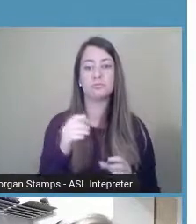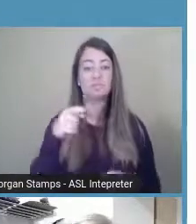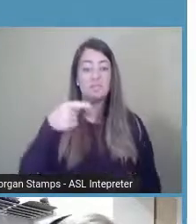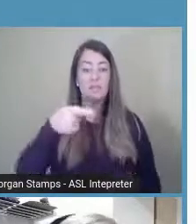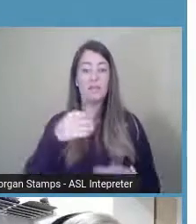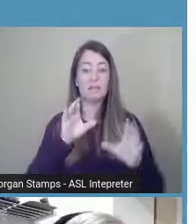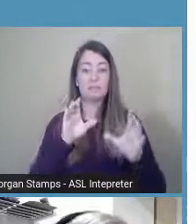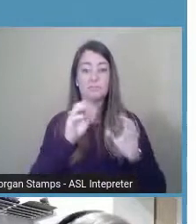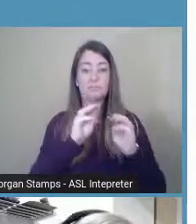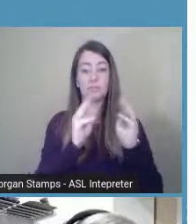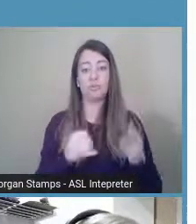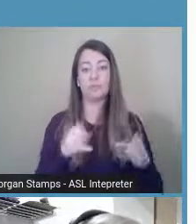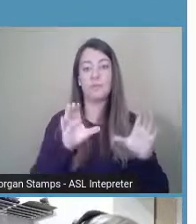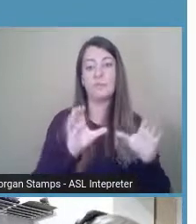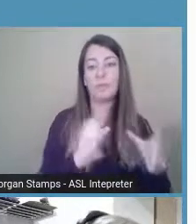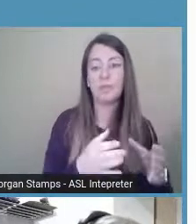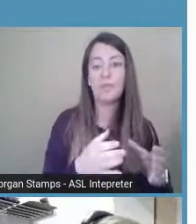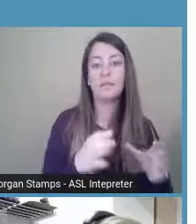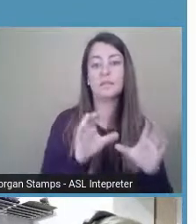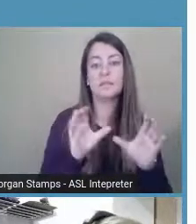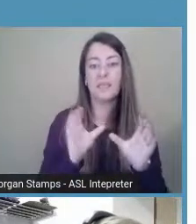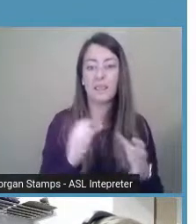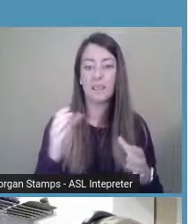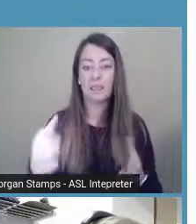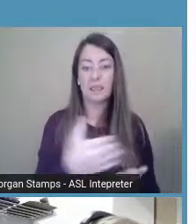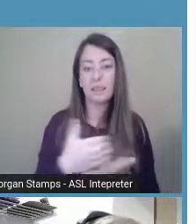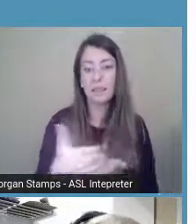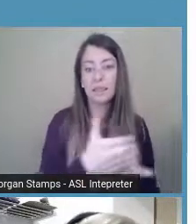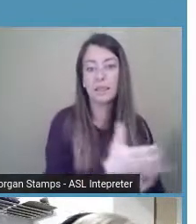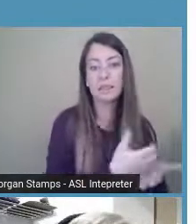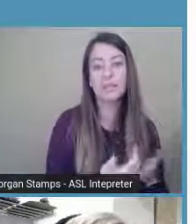to 150,000 visitors per year.